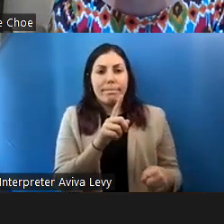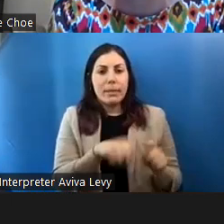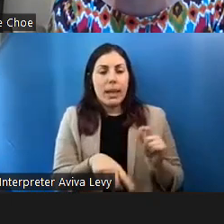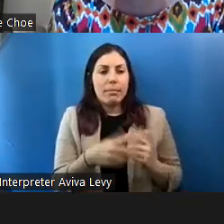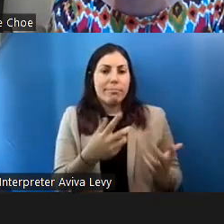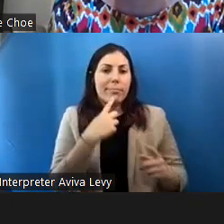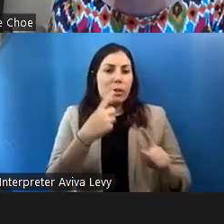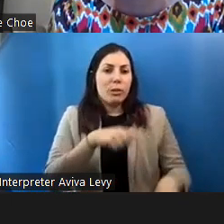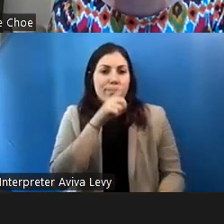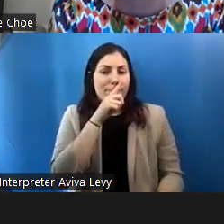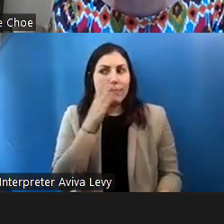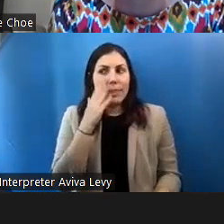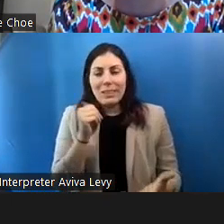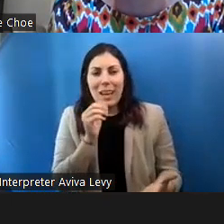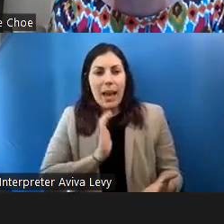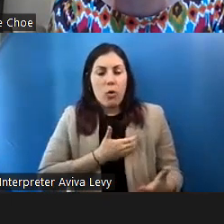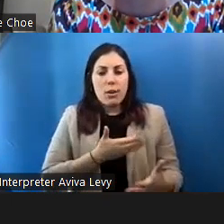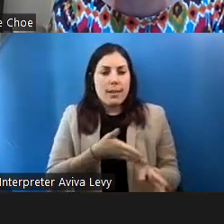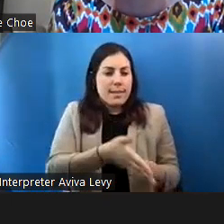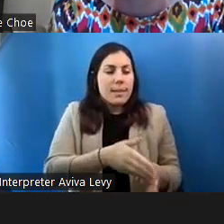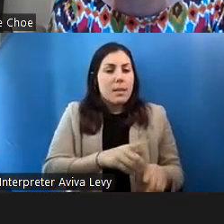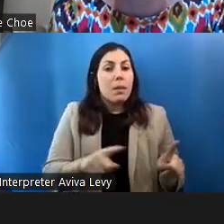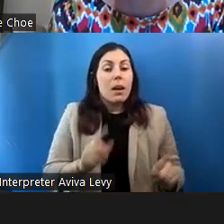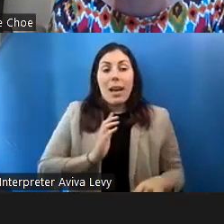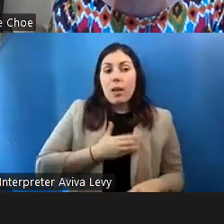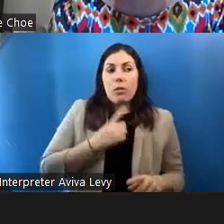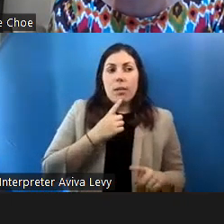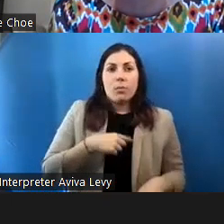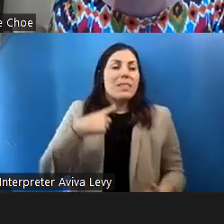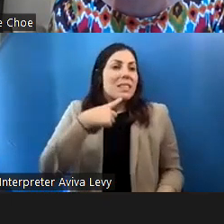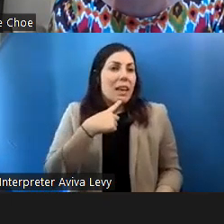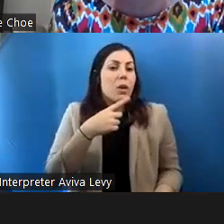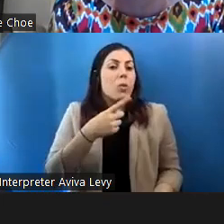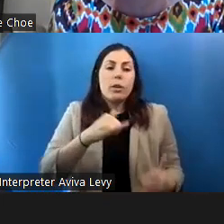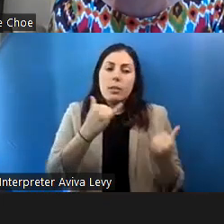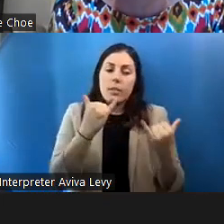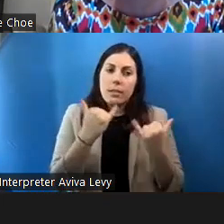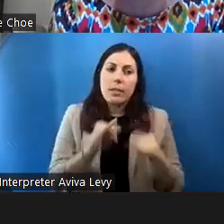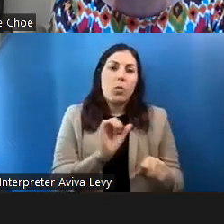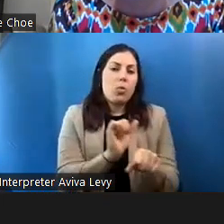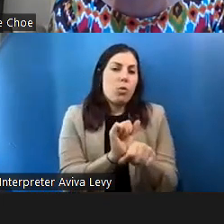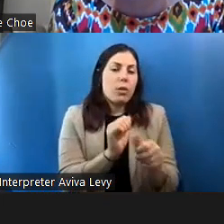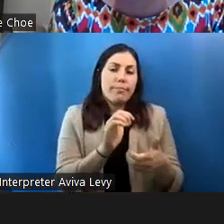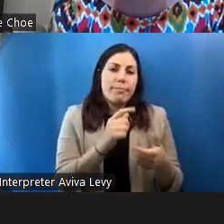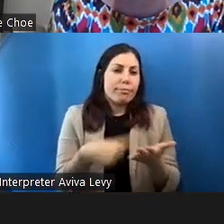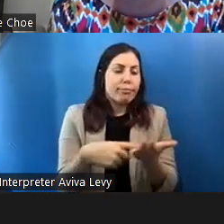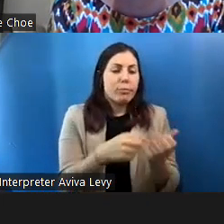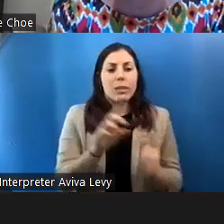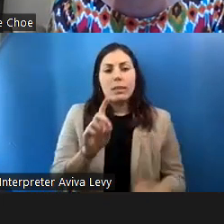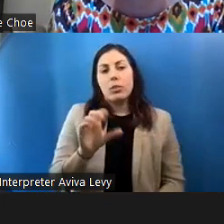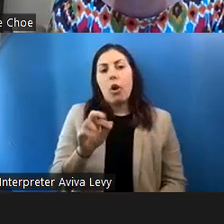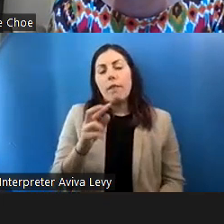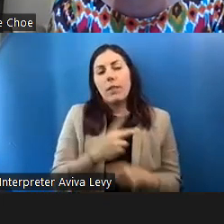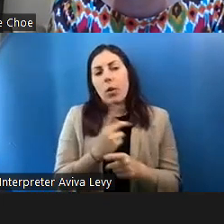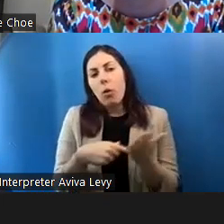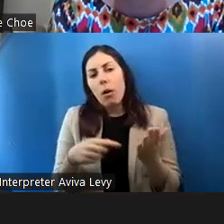My only response would be that this is one of the areas that we're still working with DCR on in terms of what the bike path looks like. So